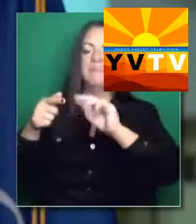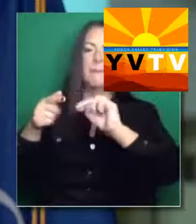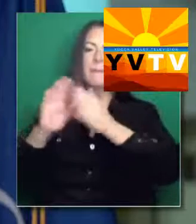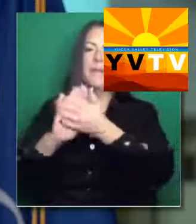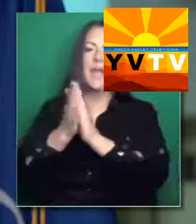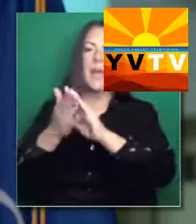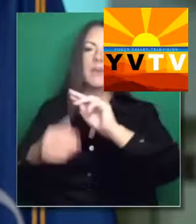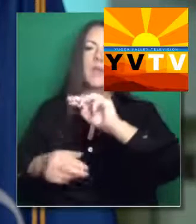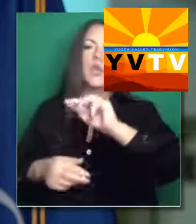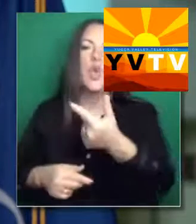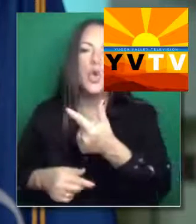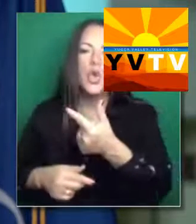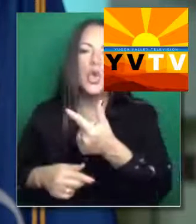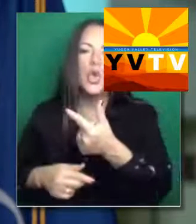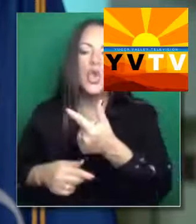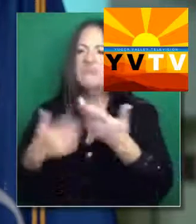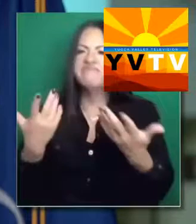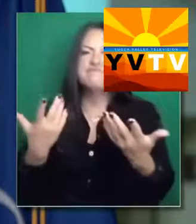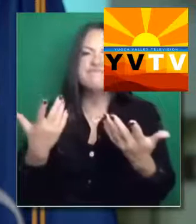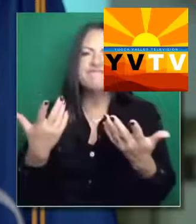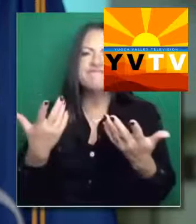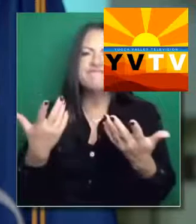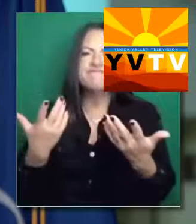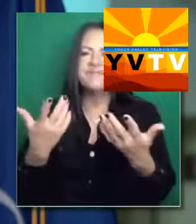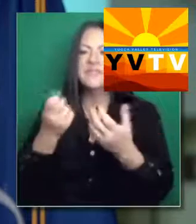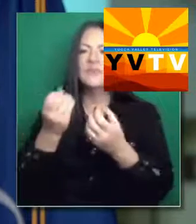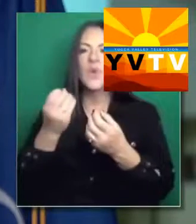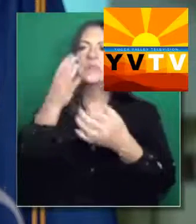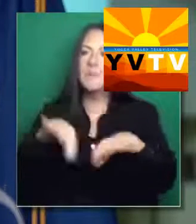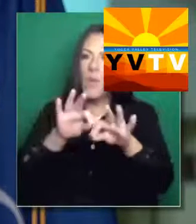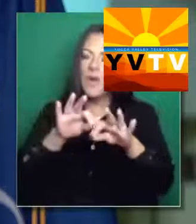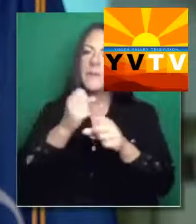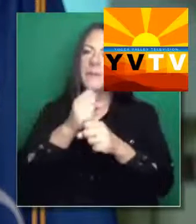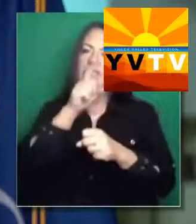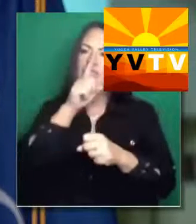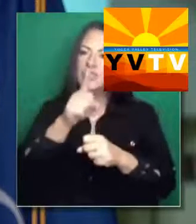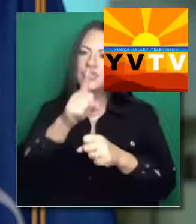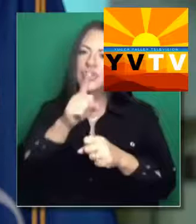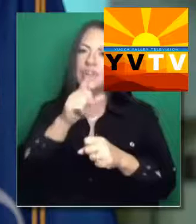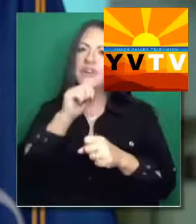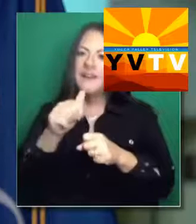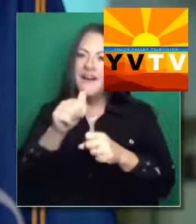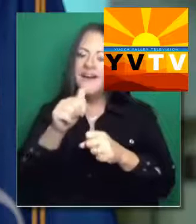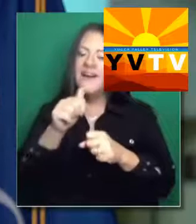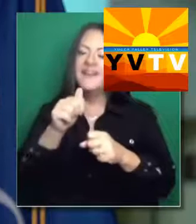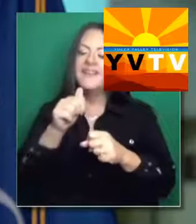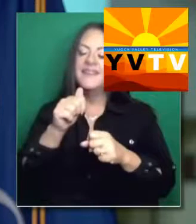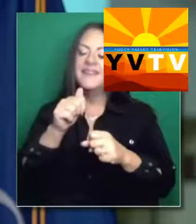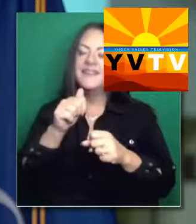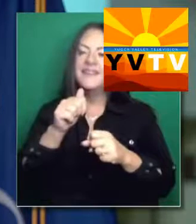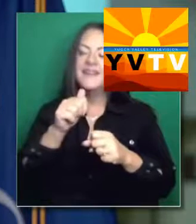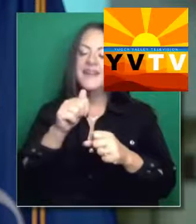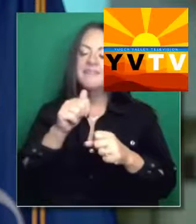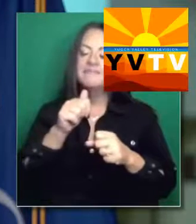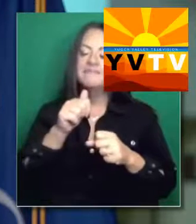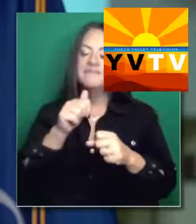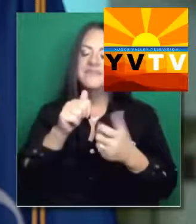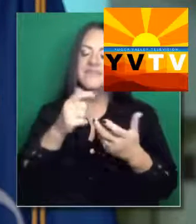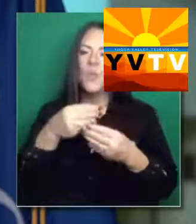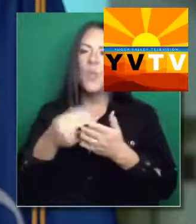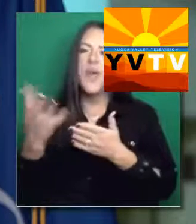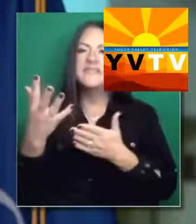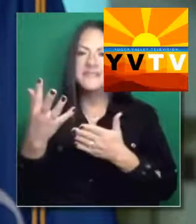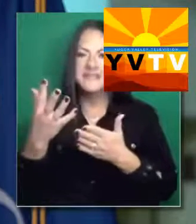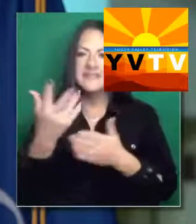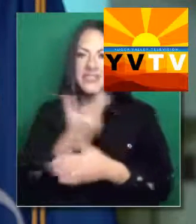those final doses, and we're trying to address that concern without putting people in a position where they feel like they've done the